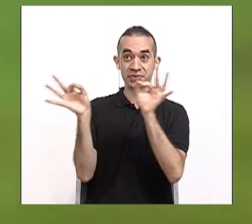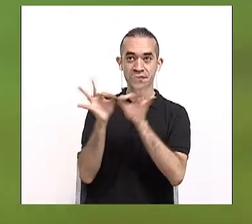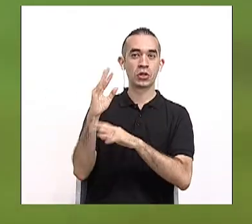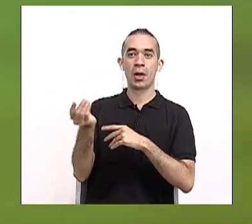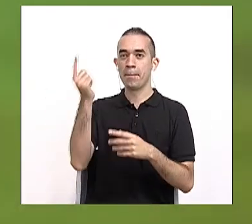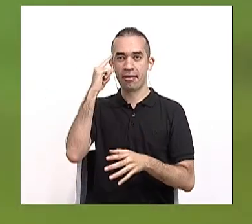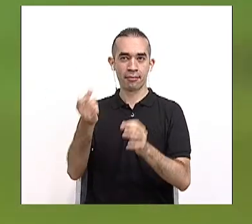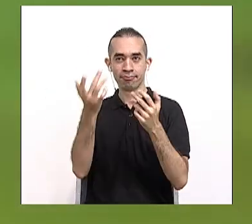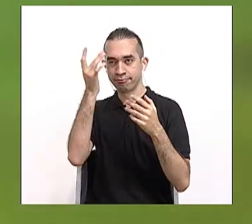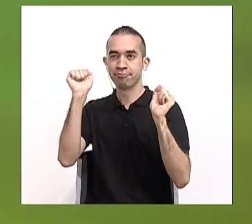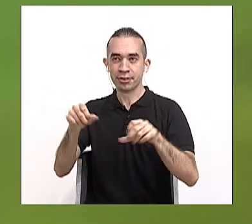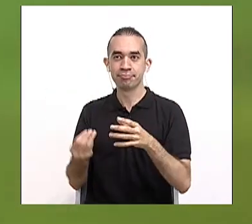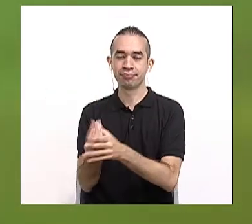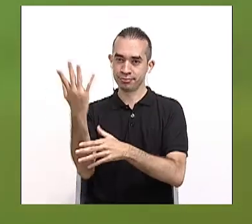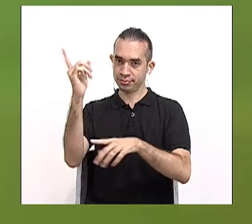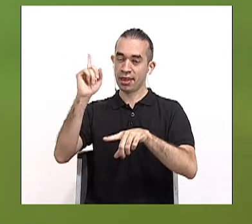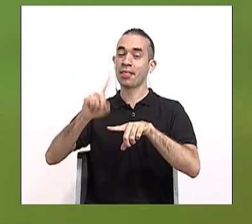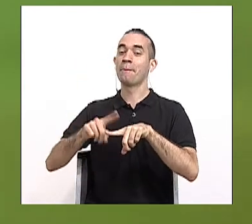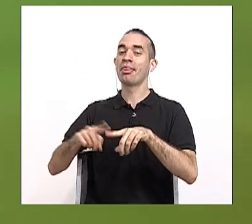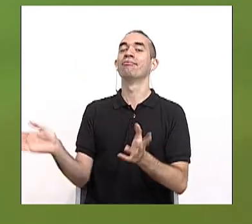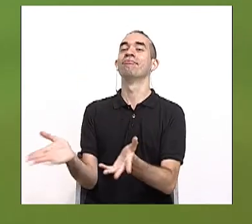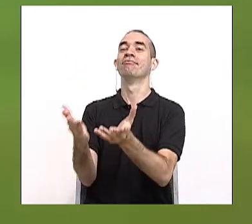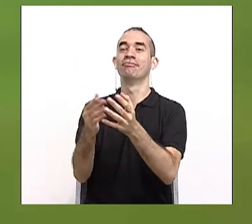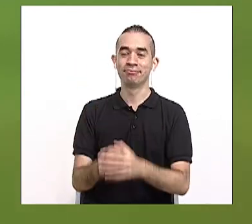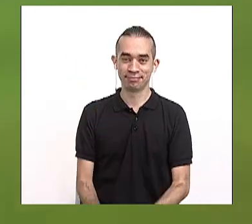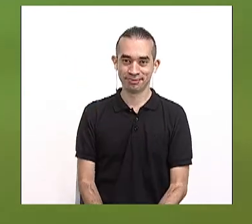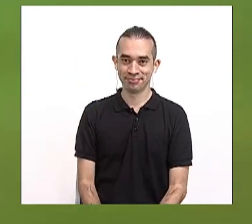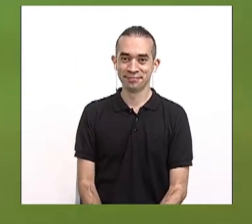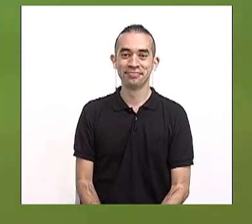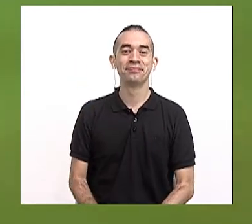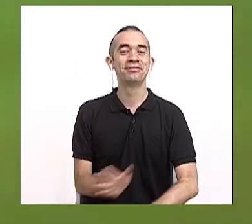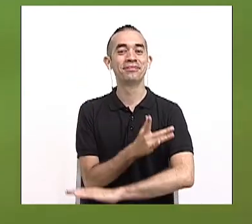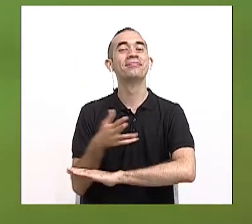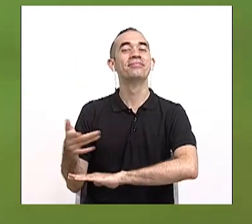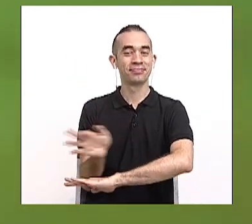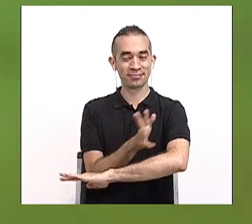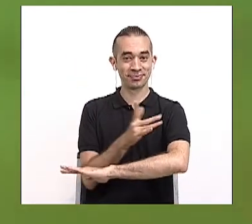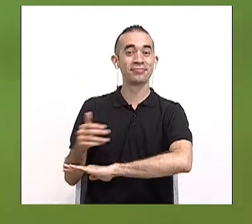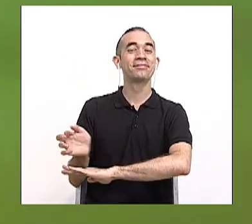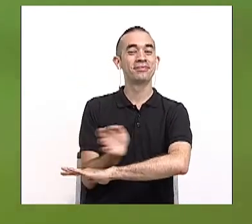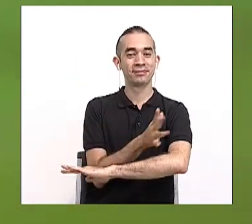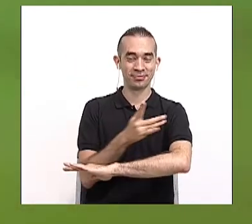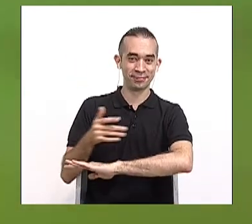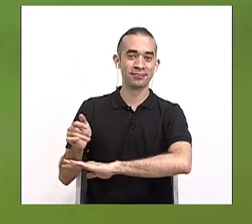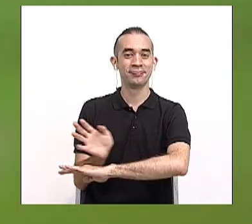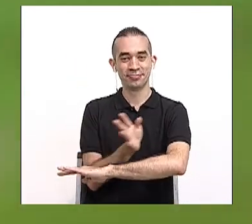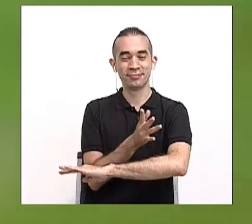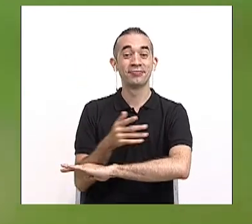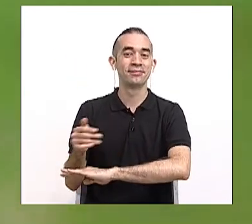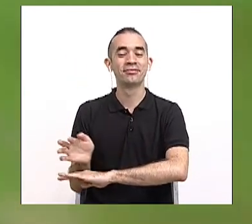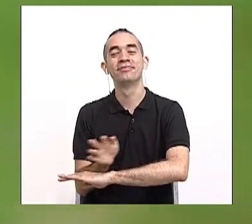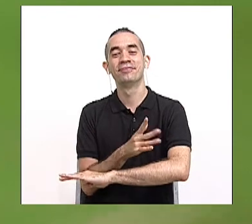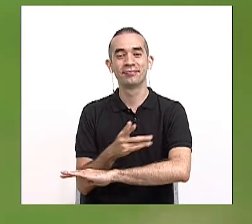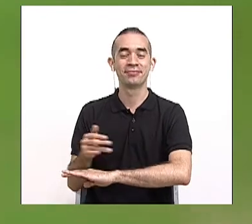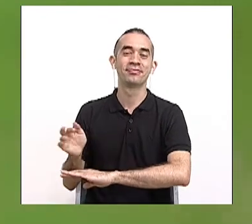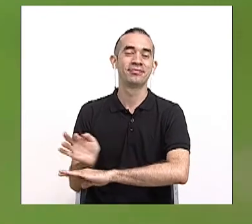the ox herding has been in my life for generations. I hope you had a great time.